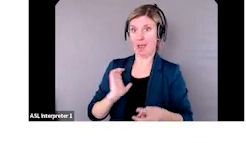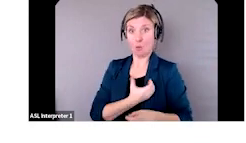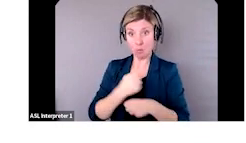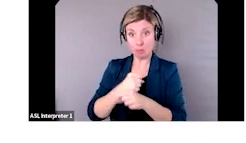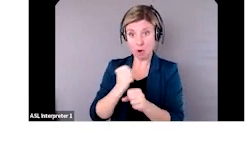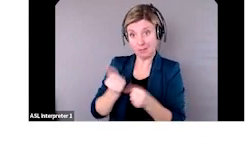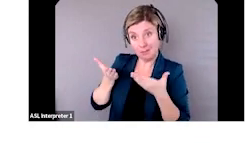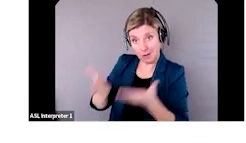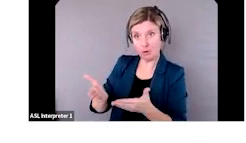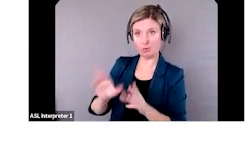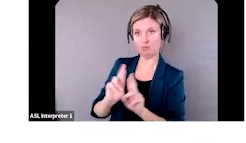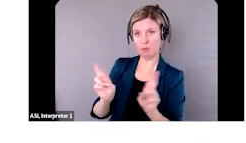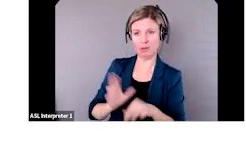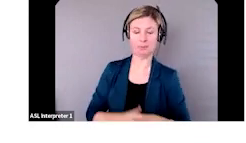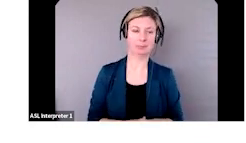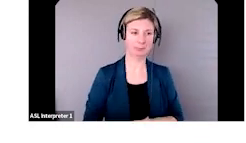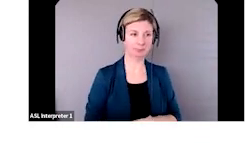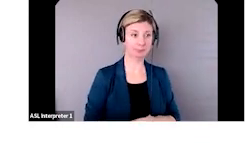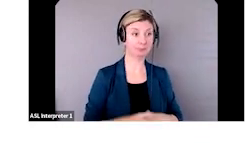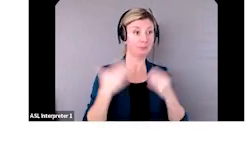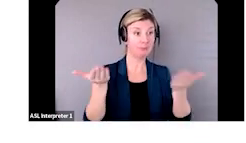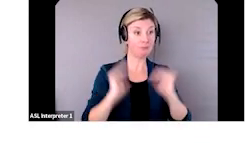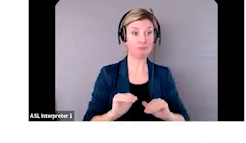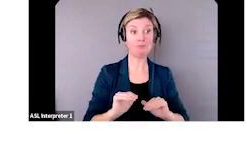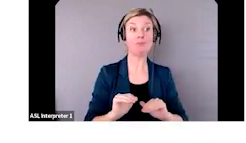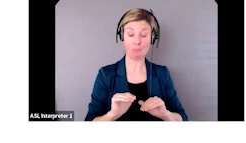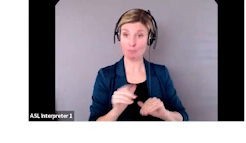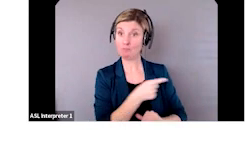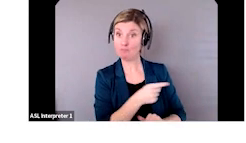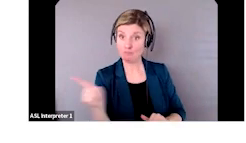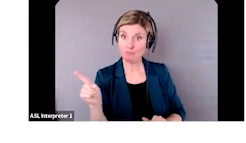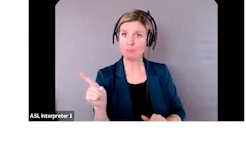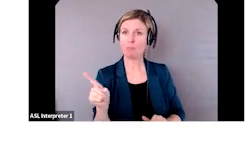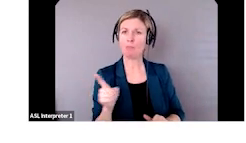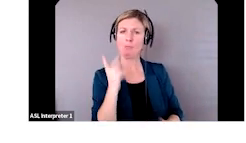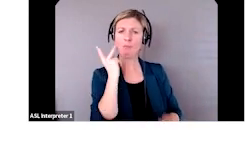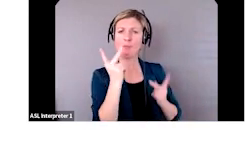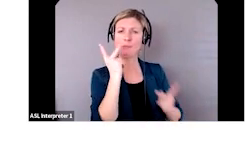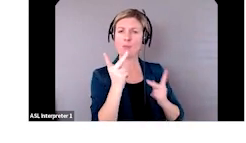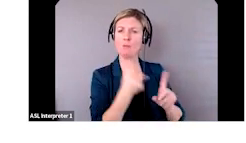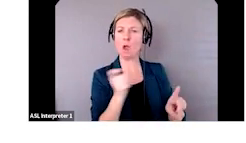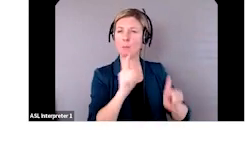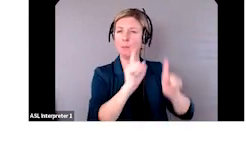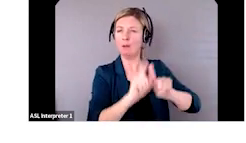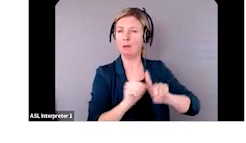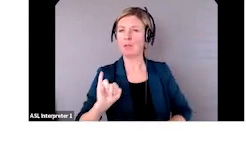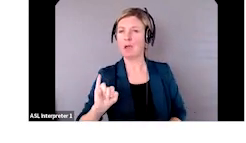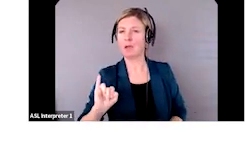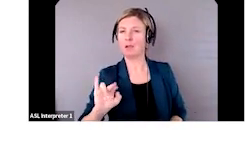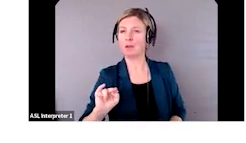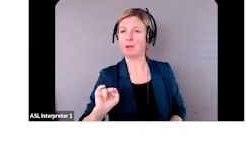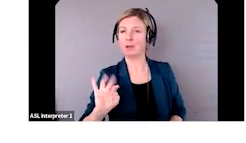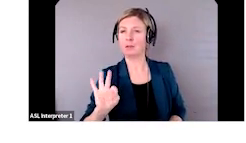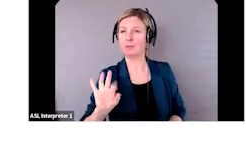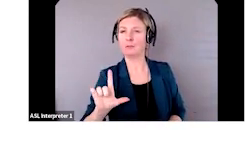30% of customers say influencer recommendations are one of the key factors in their purchasing decision. And so